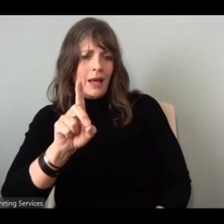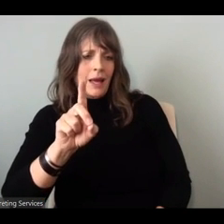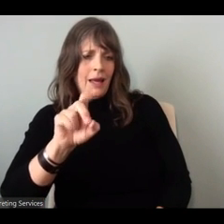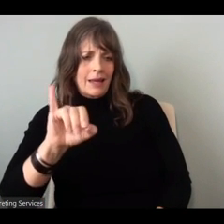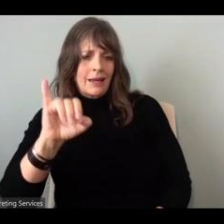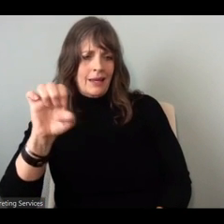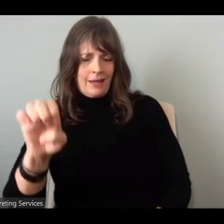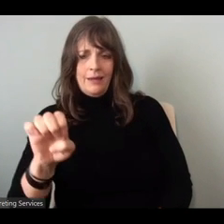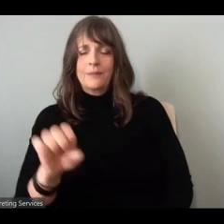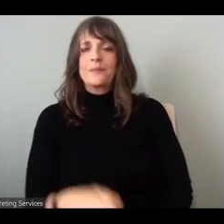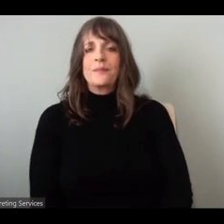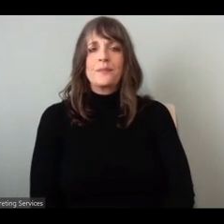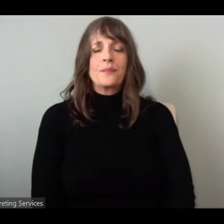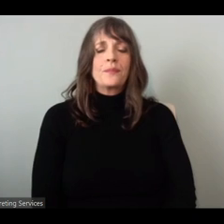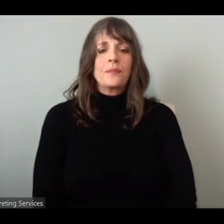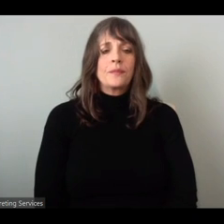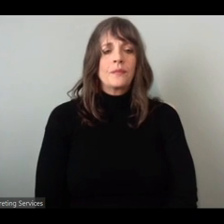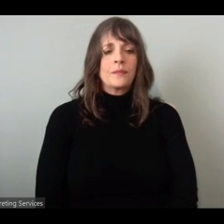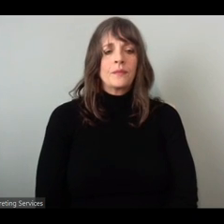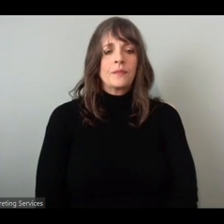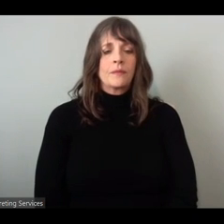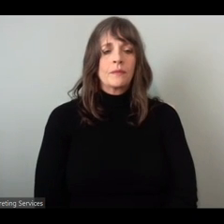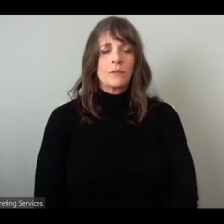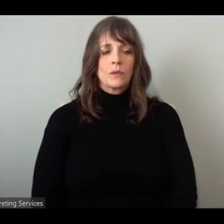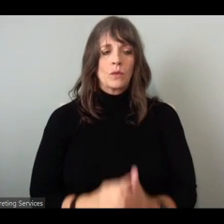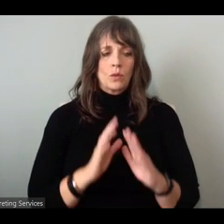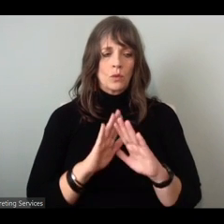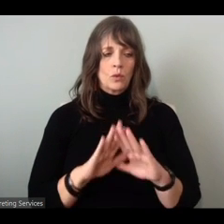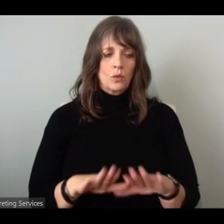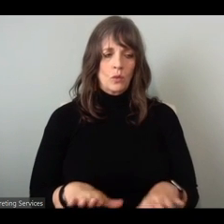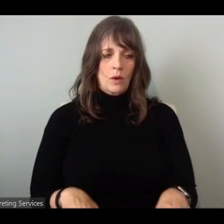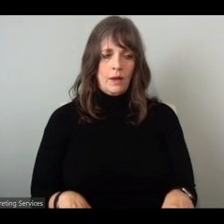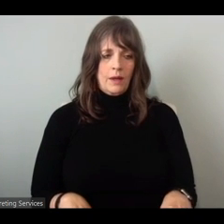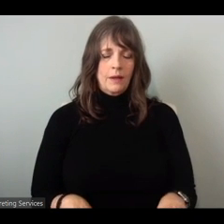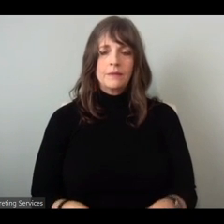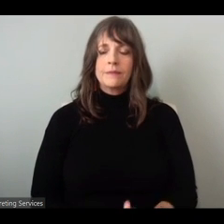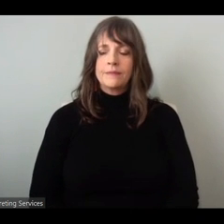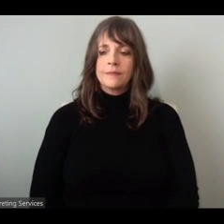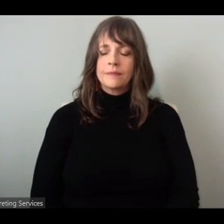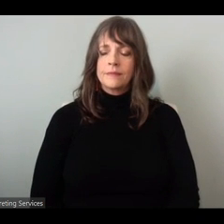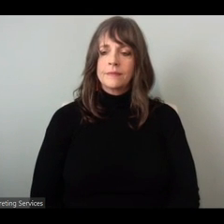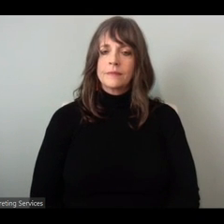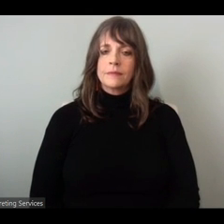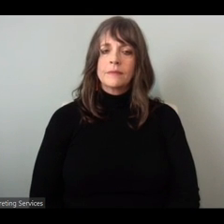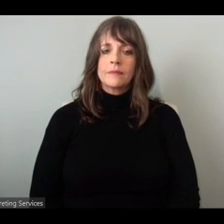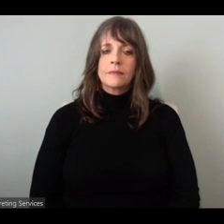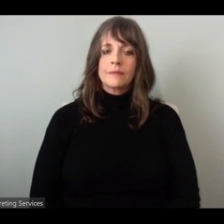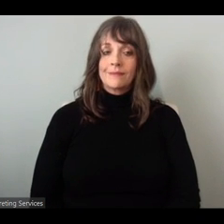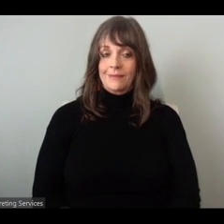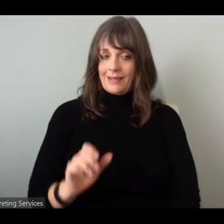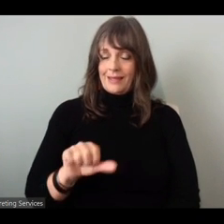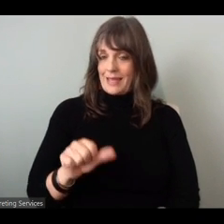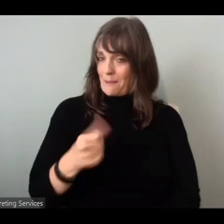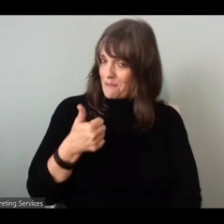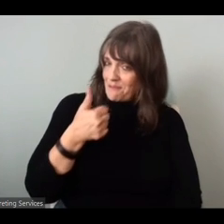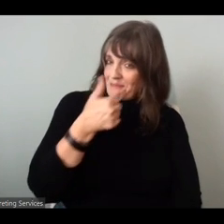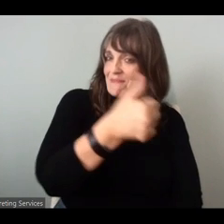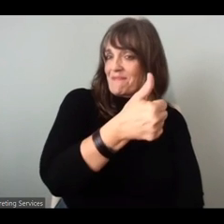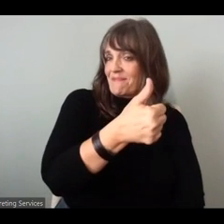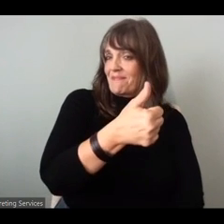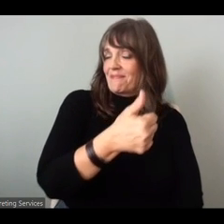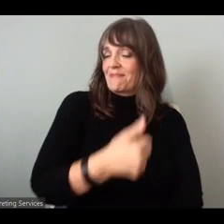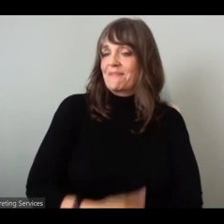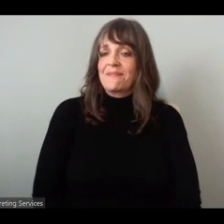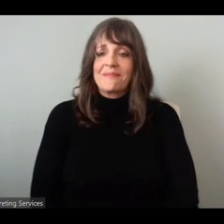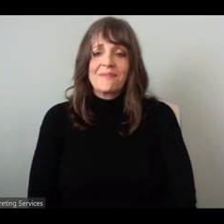Philanthropy, Laura Aiden Packer, executive director of the Howard Gilman Foundation, Mark Rozier, the